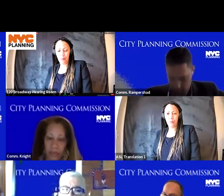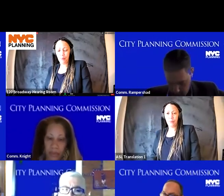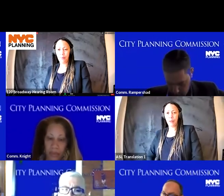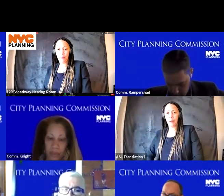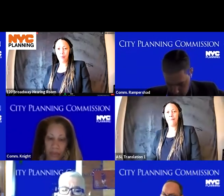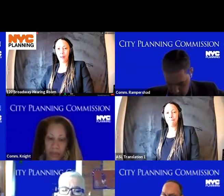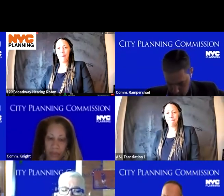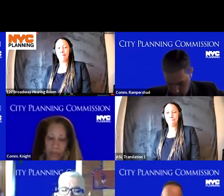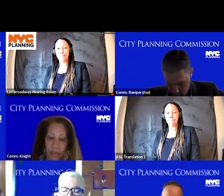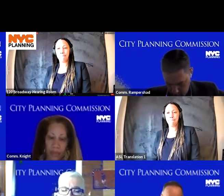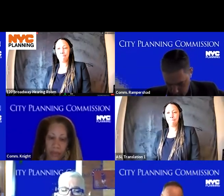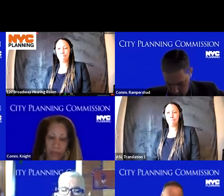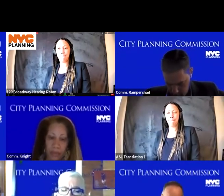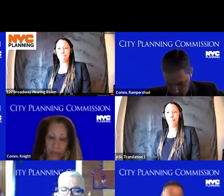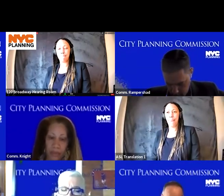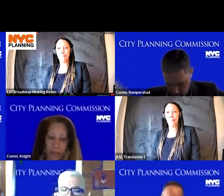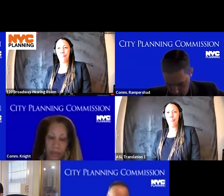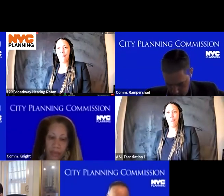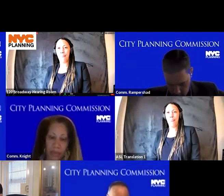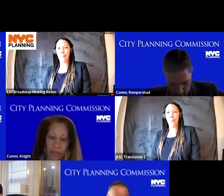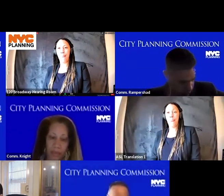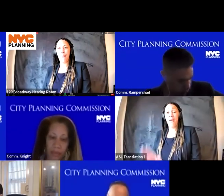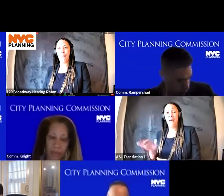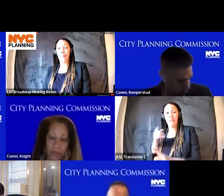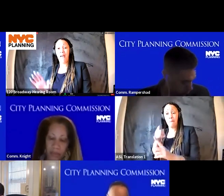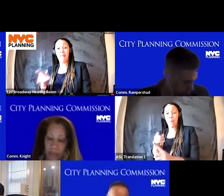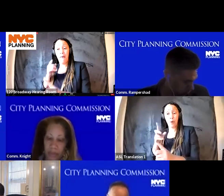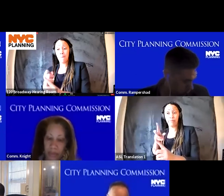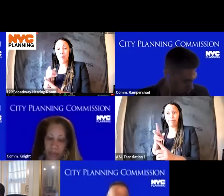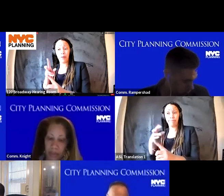At that point, the applicant was unwilling